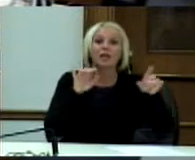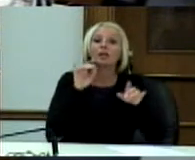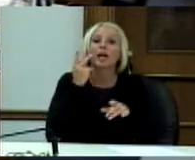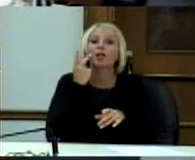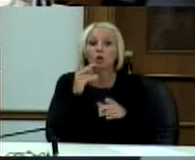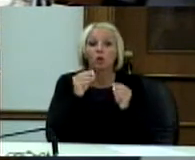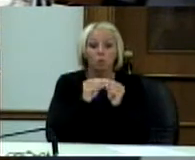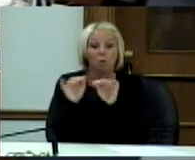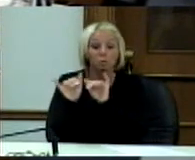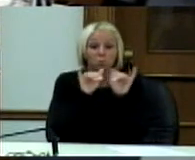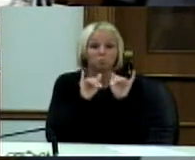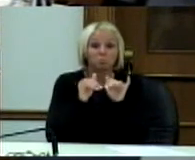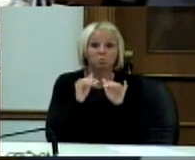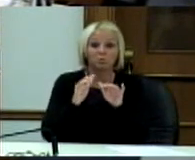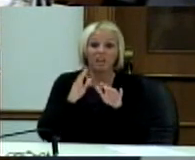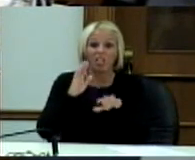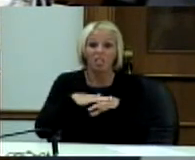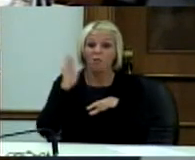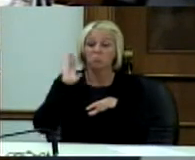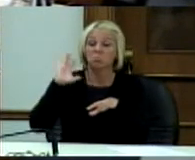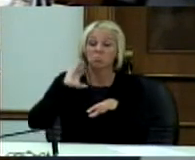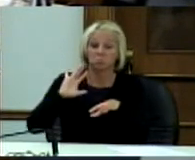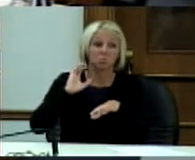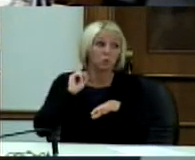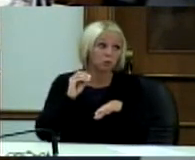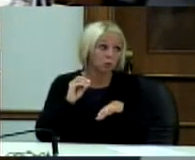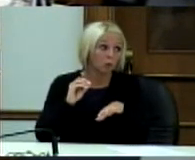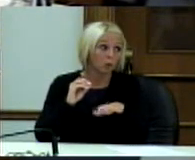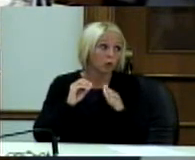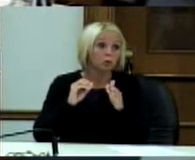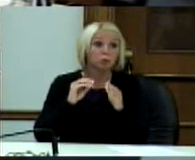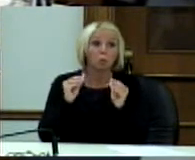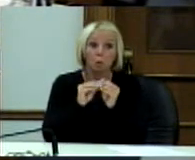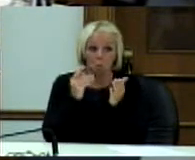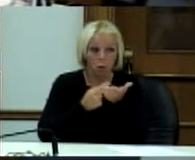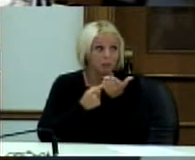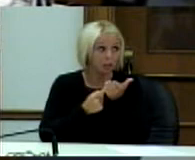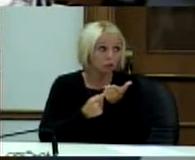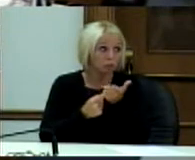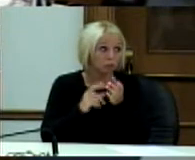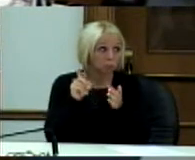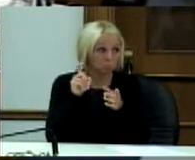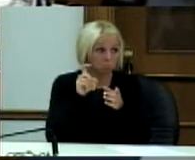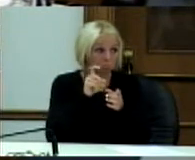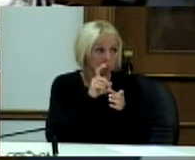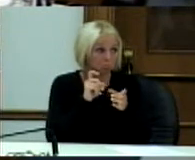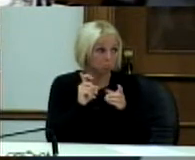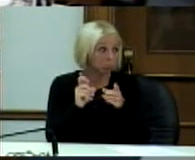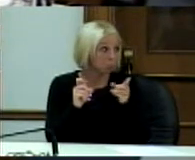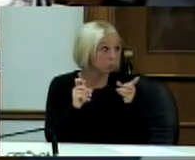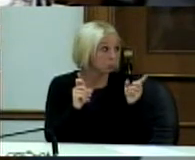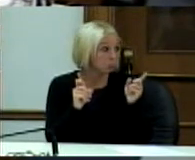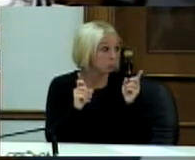that's a good thing. All right. Any further discussion on these items?